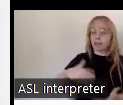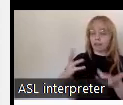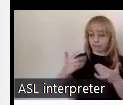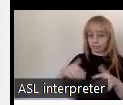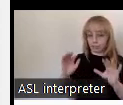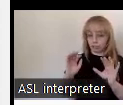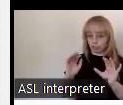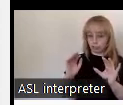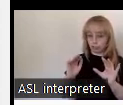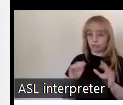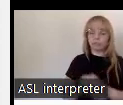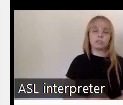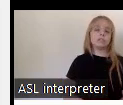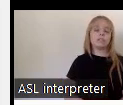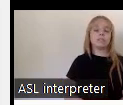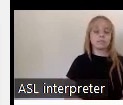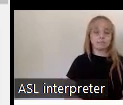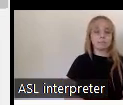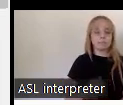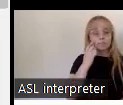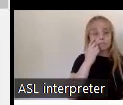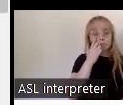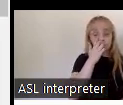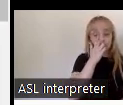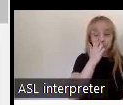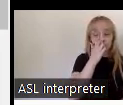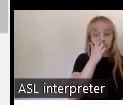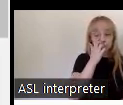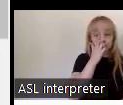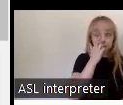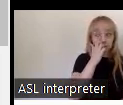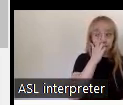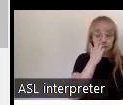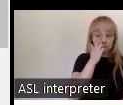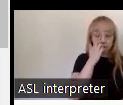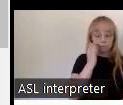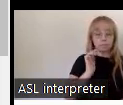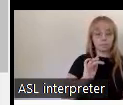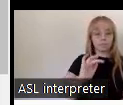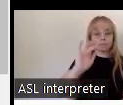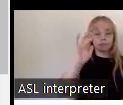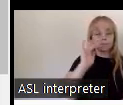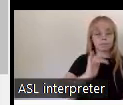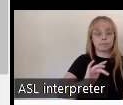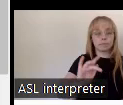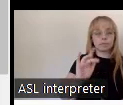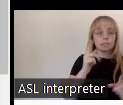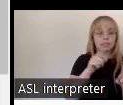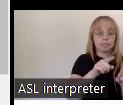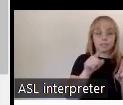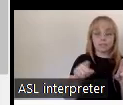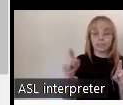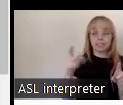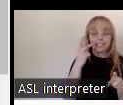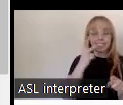completed. And as we go through here, you're going to see these they're